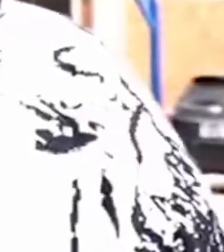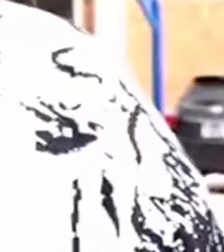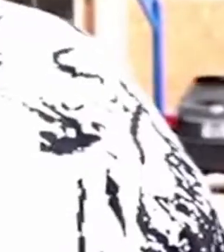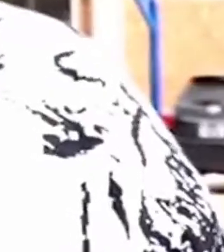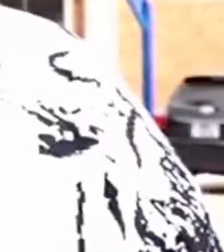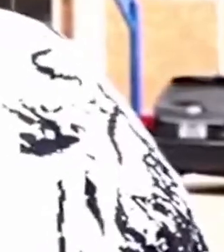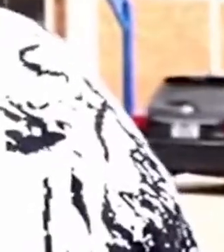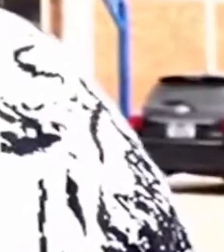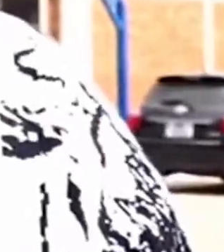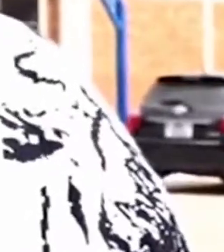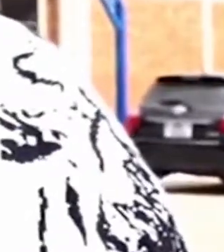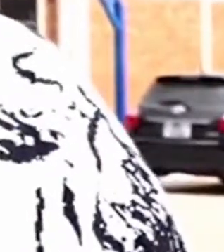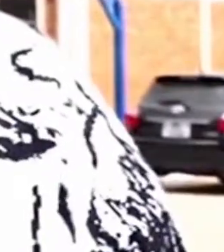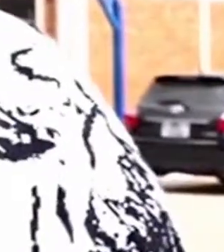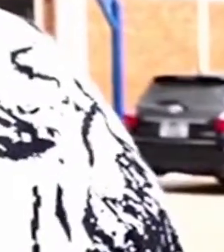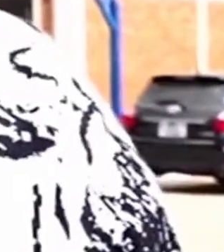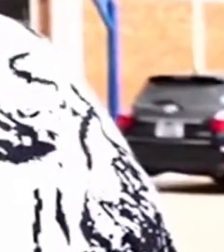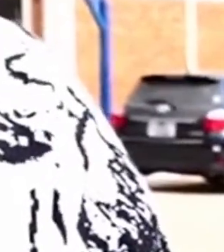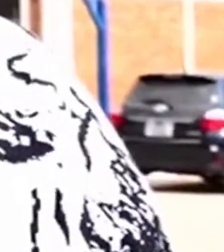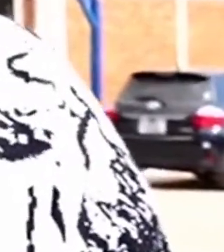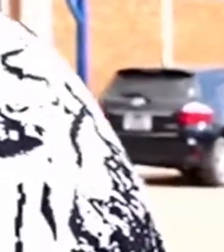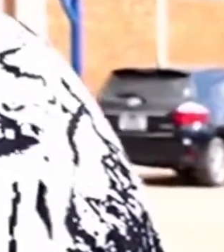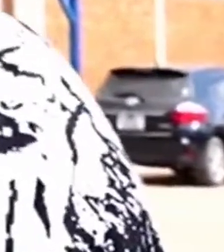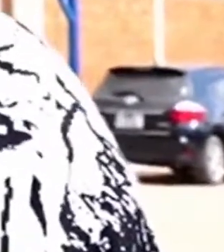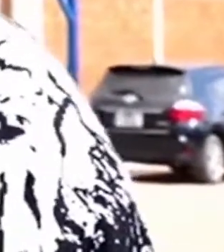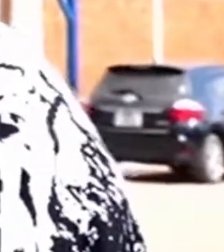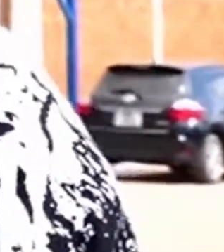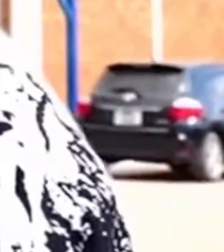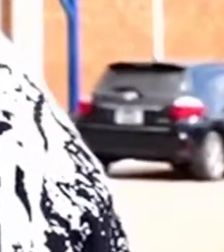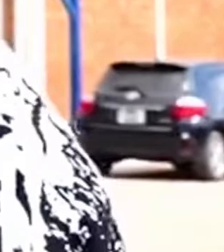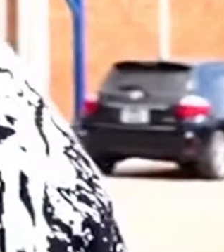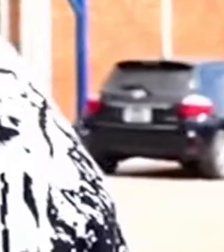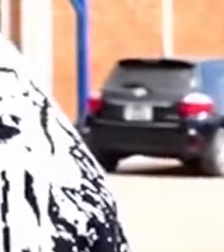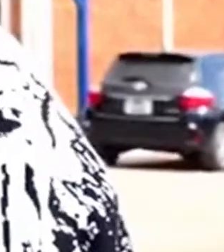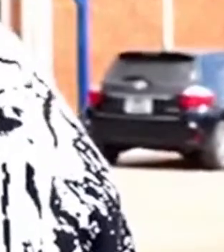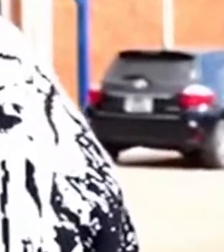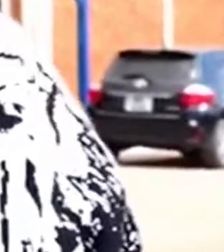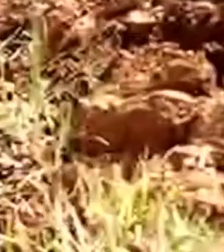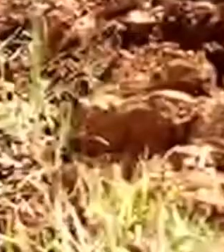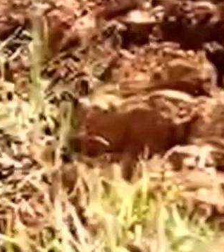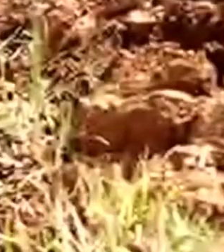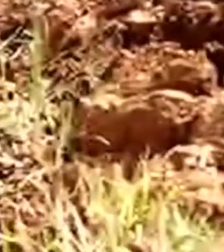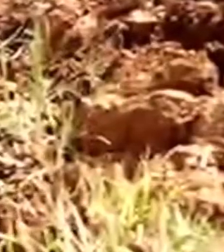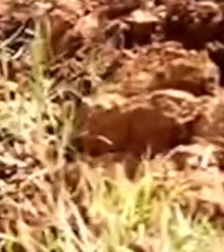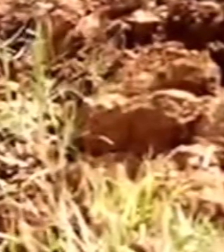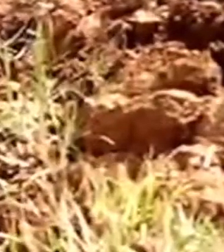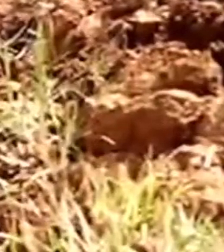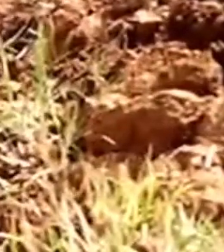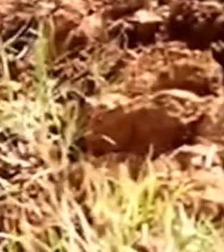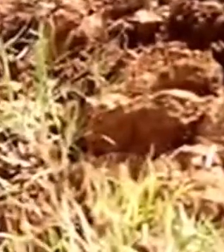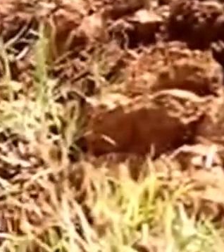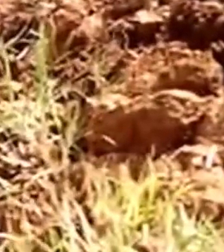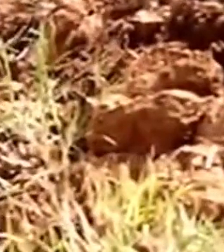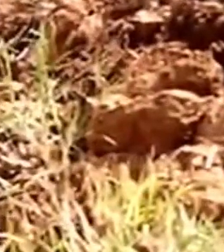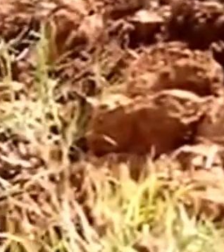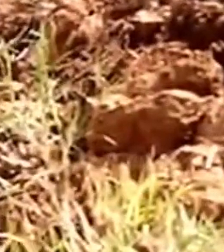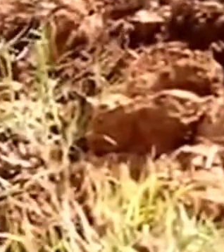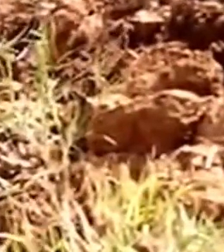school. So we have this whole community coming here to seek for places, and it has been a very big challenge for